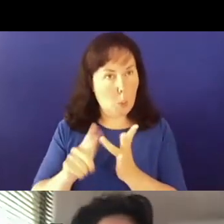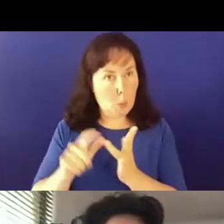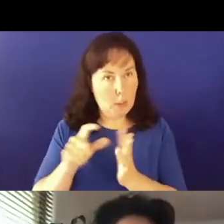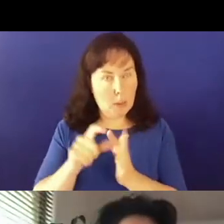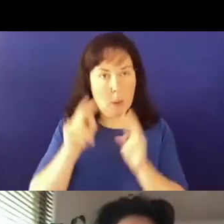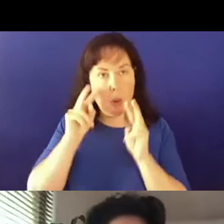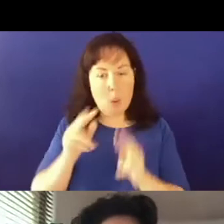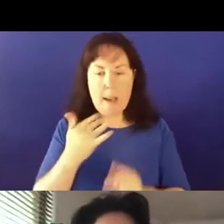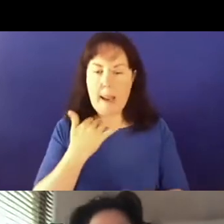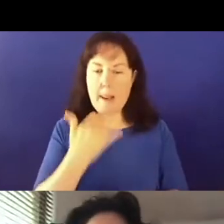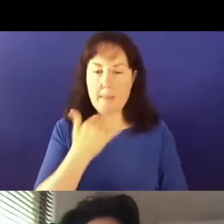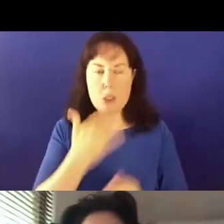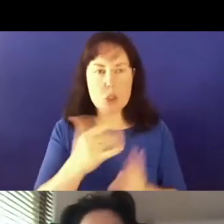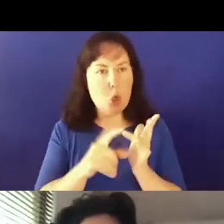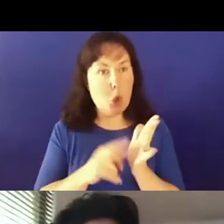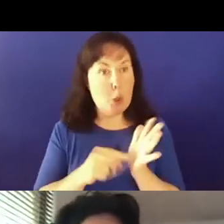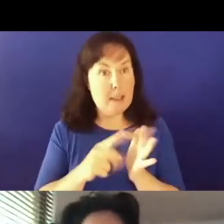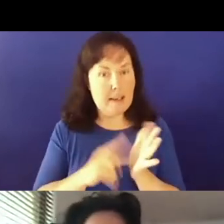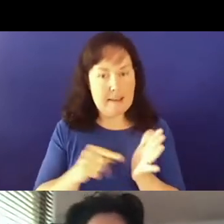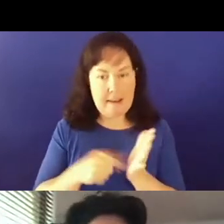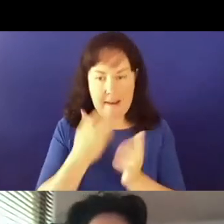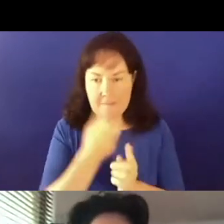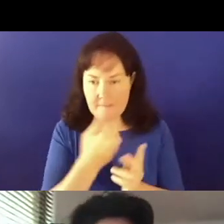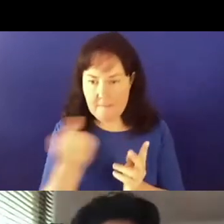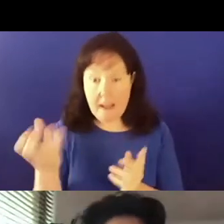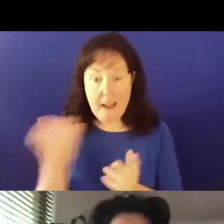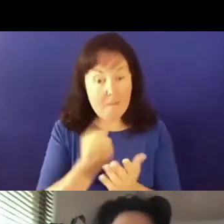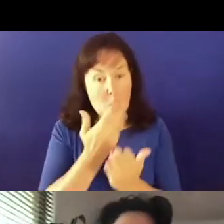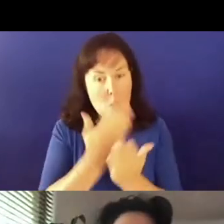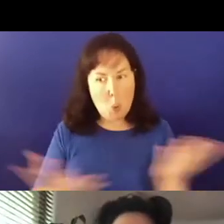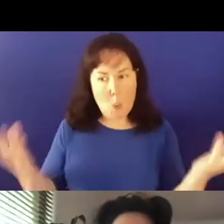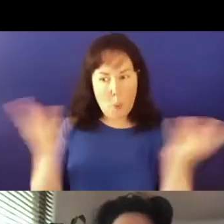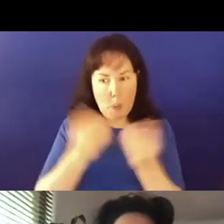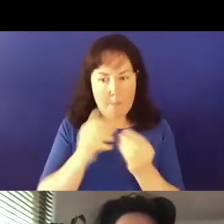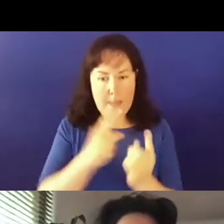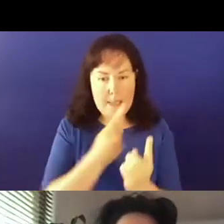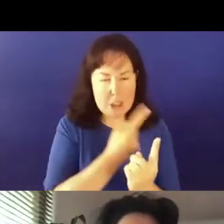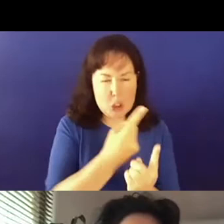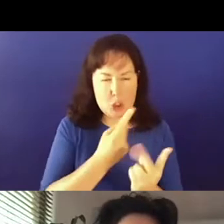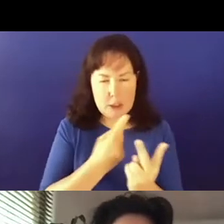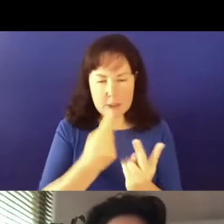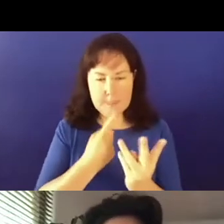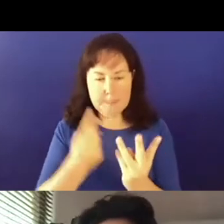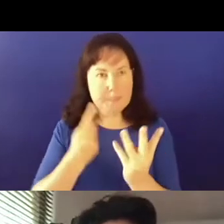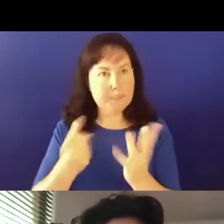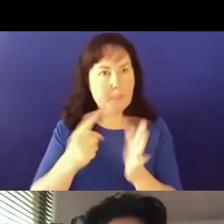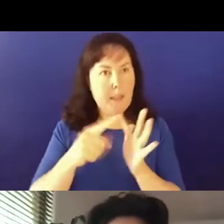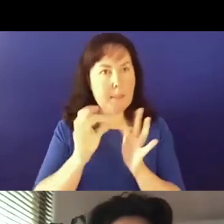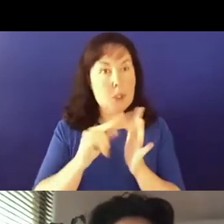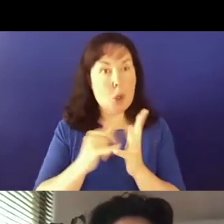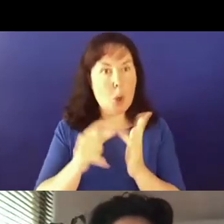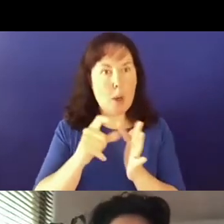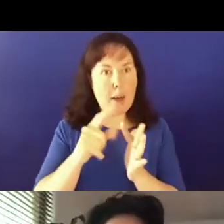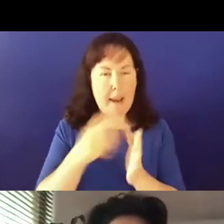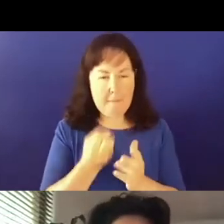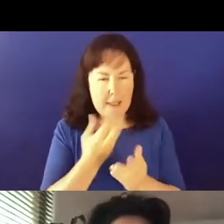every episode, but there was still a hook to bring us back each and every episode. And I think the best study that you can do